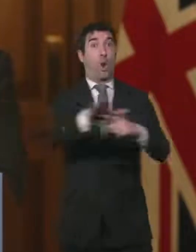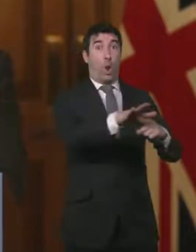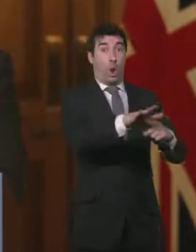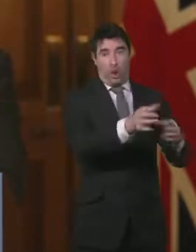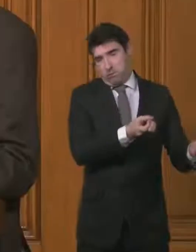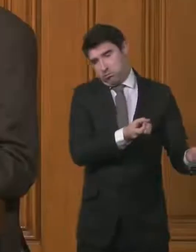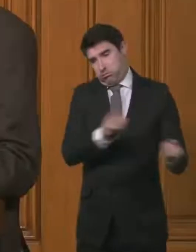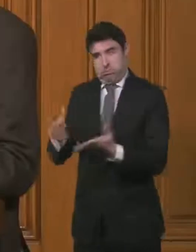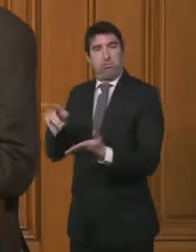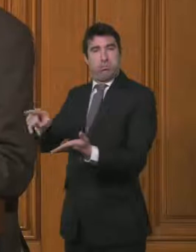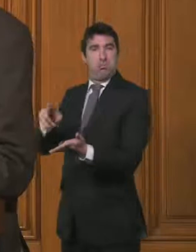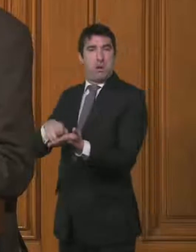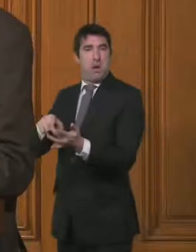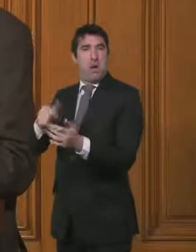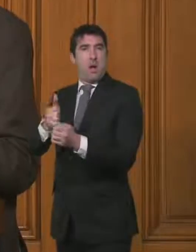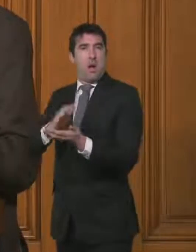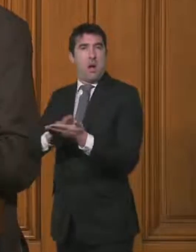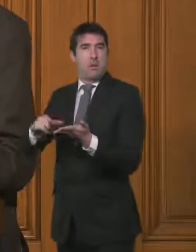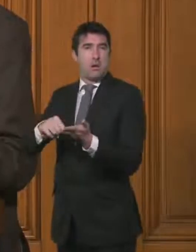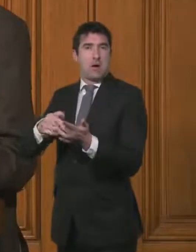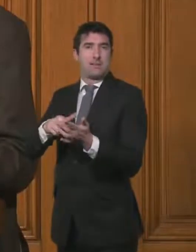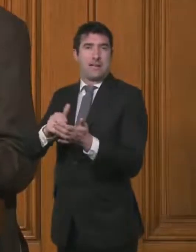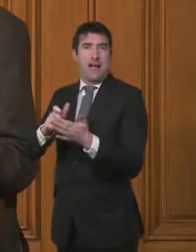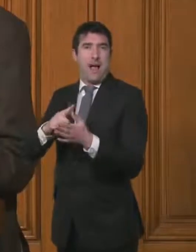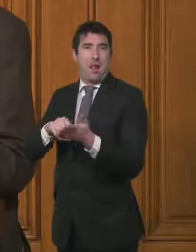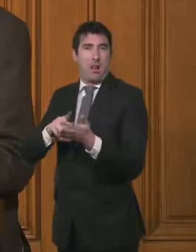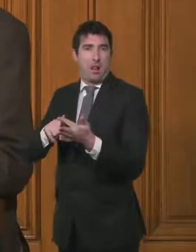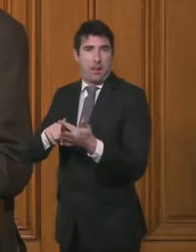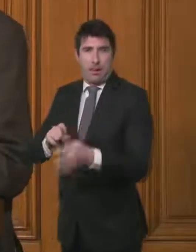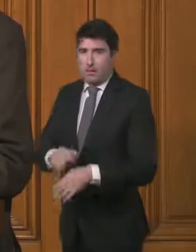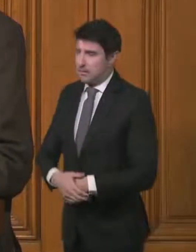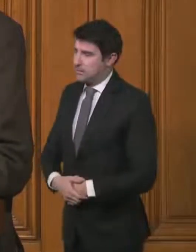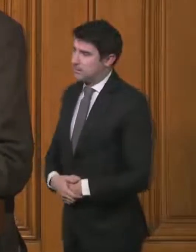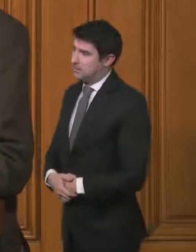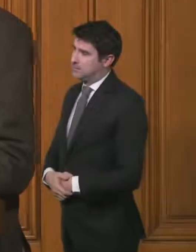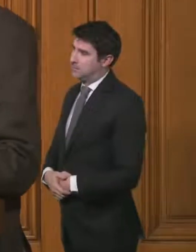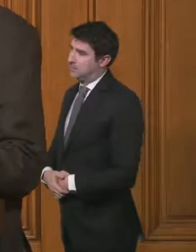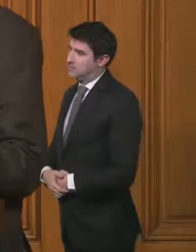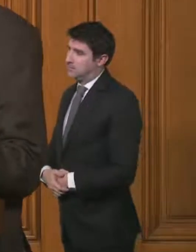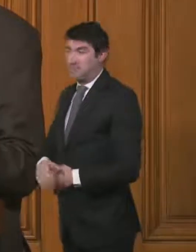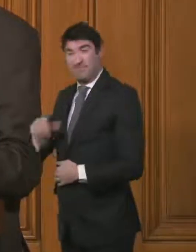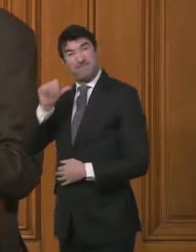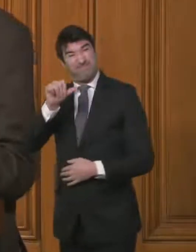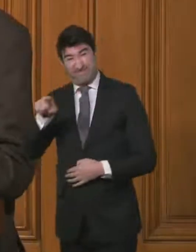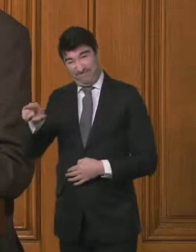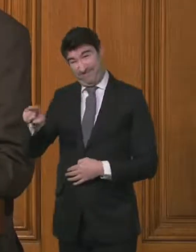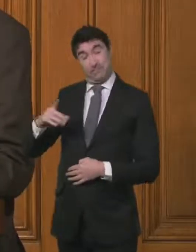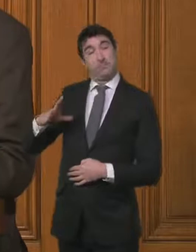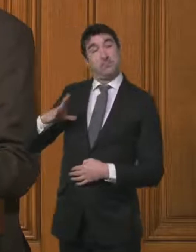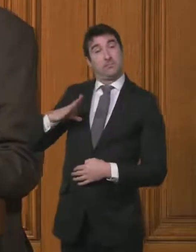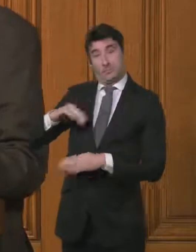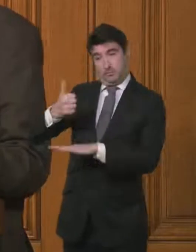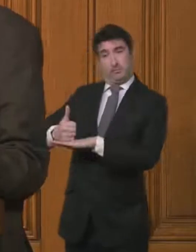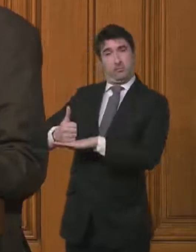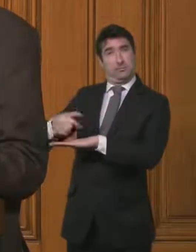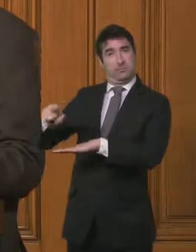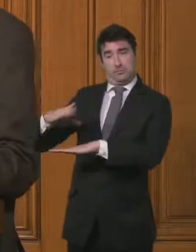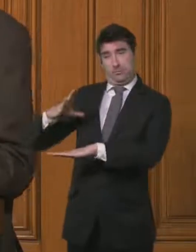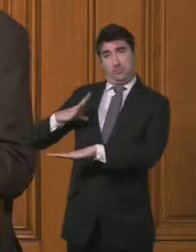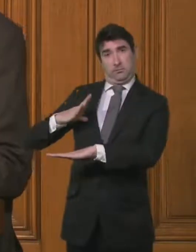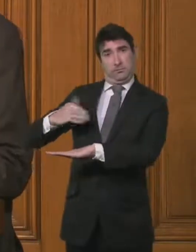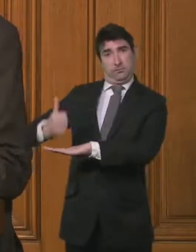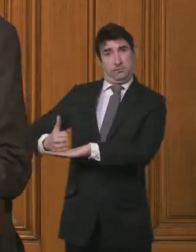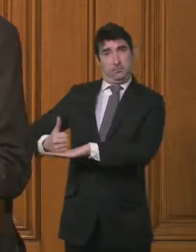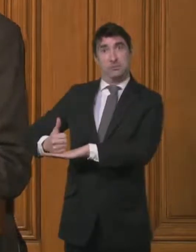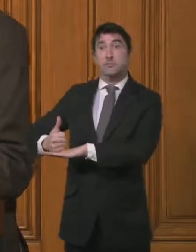strict So the lockdown where you Nightingale weren't allowed hospitals out your have apartments, obviously and been if you there were, over the you got course of the year. arrested. They are our insurance That's how they policy. did it. With They're Britons our